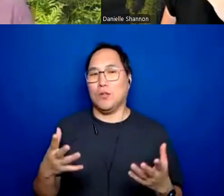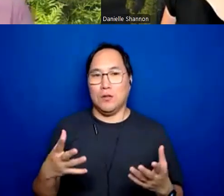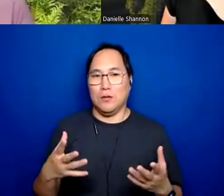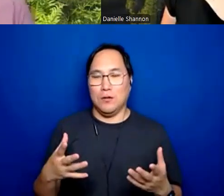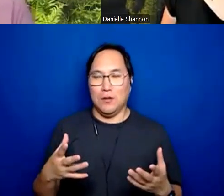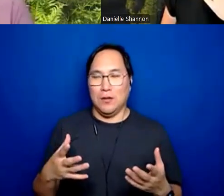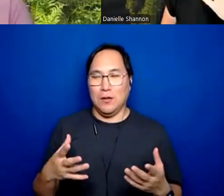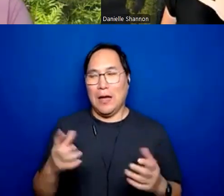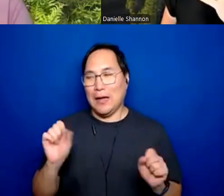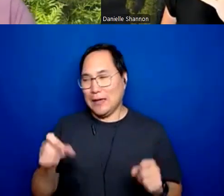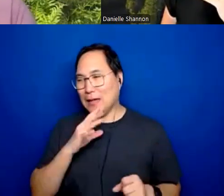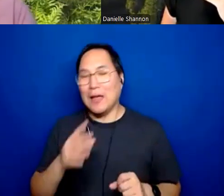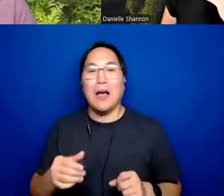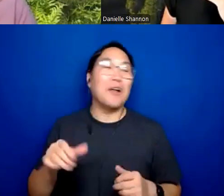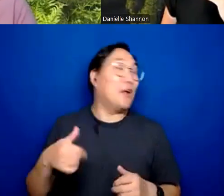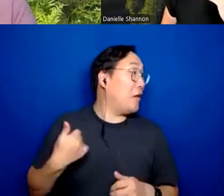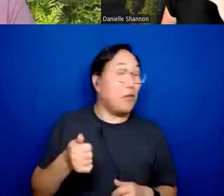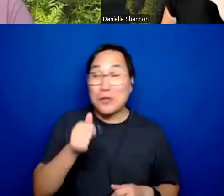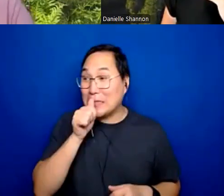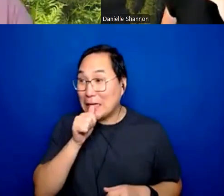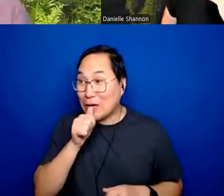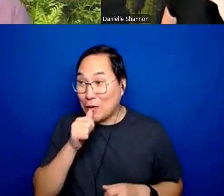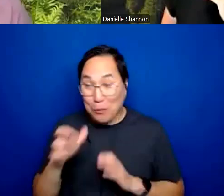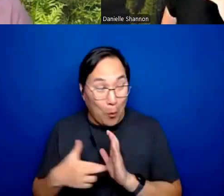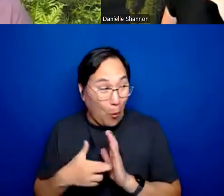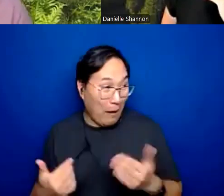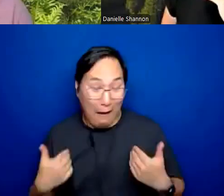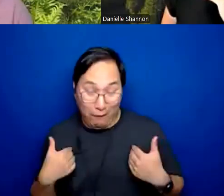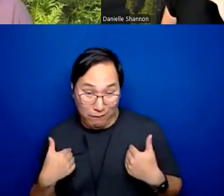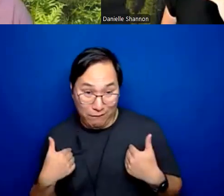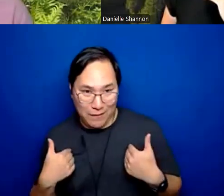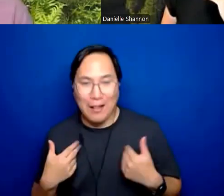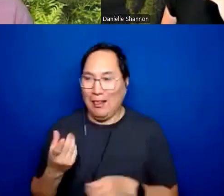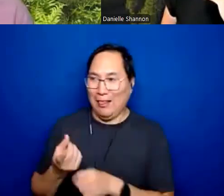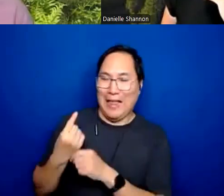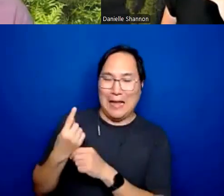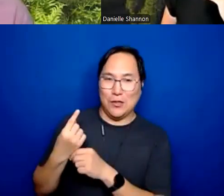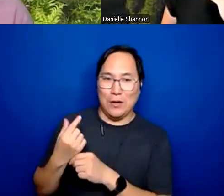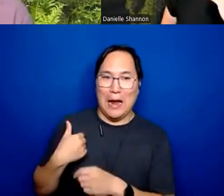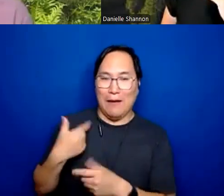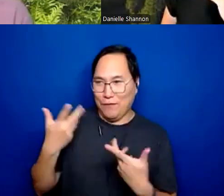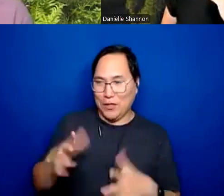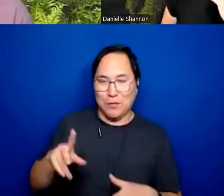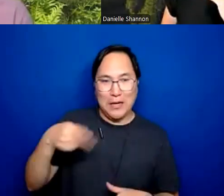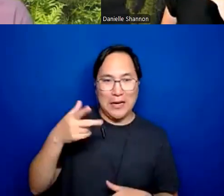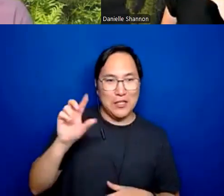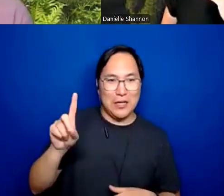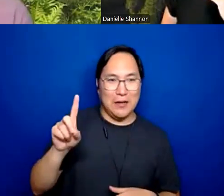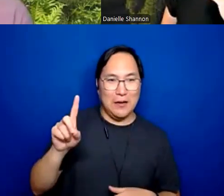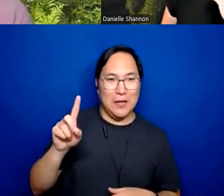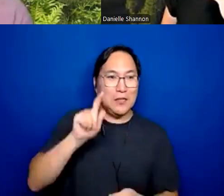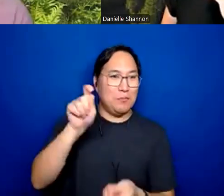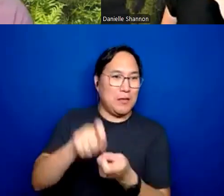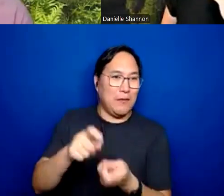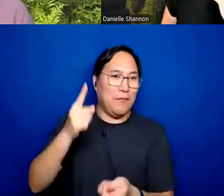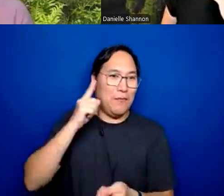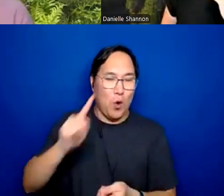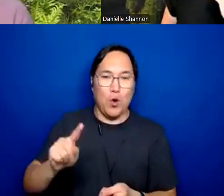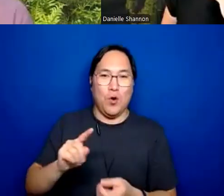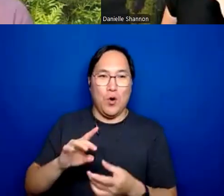wear that I didn't mention. So I just last year finished my PhD specifically in the